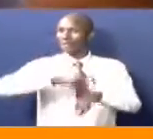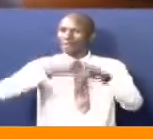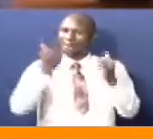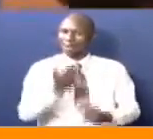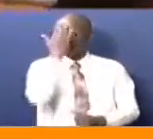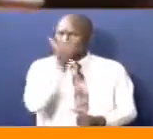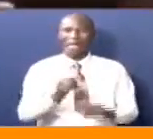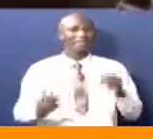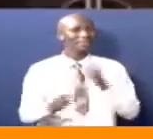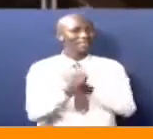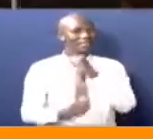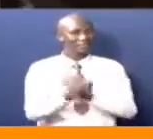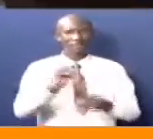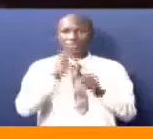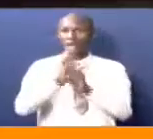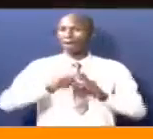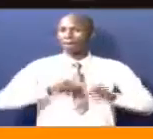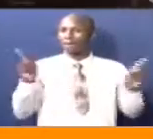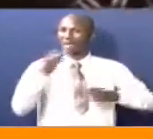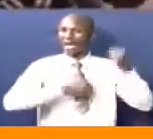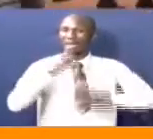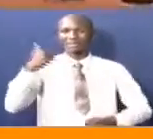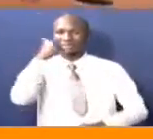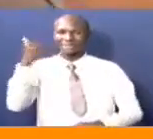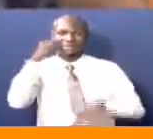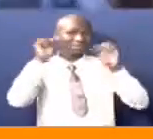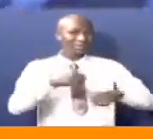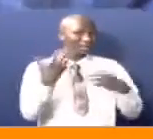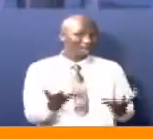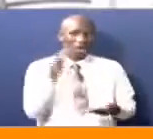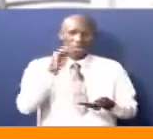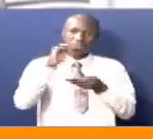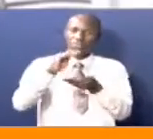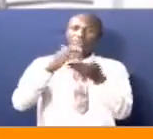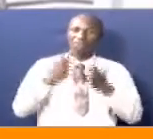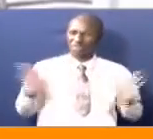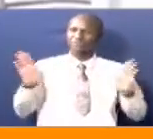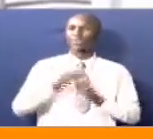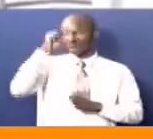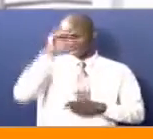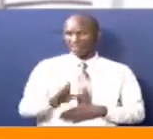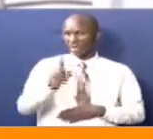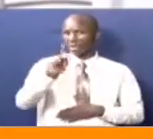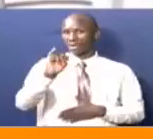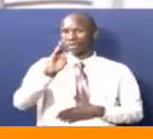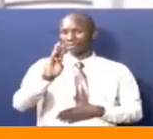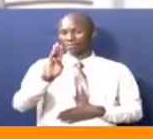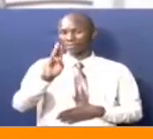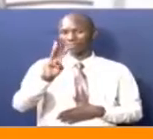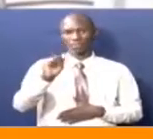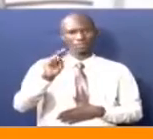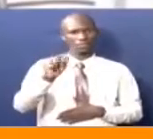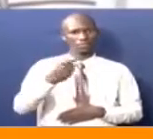kumana na mwisho wao wa uwa corona ende siko siyao wawo ni vikie na kudhea. Governor Kibwana mentioned to